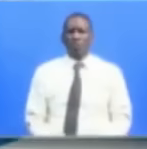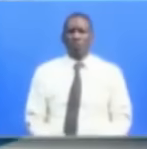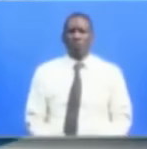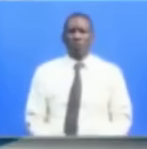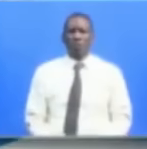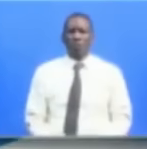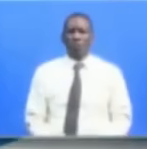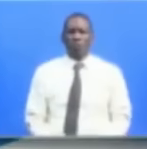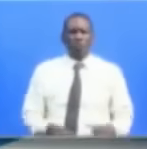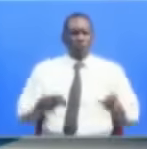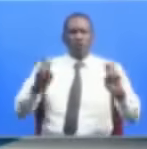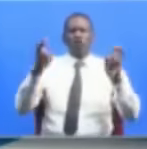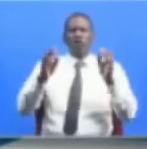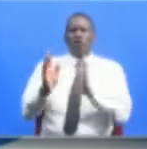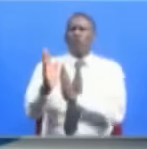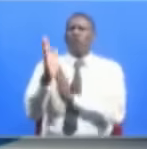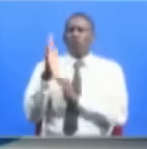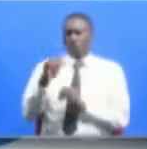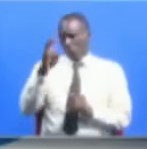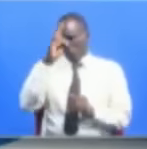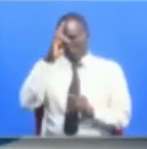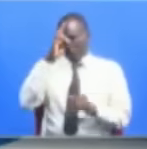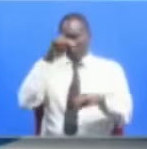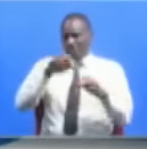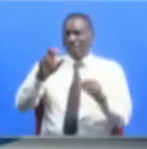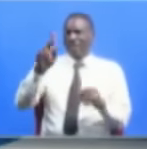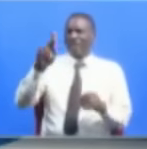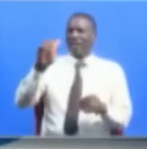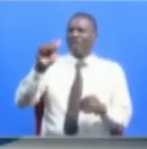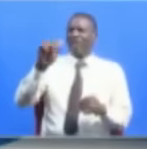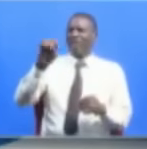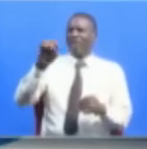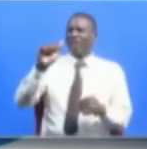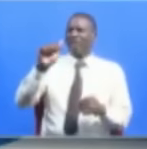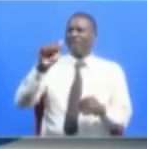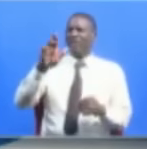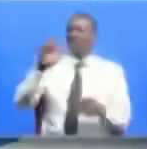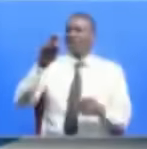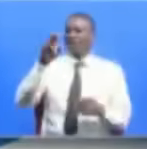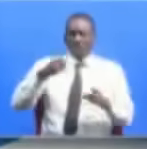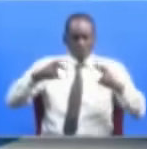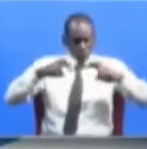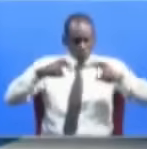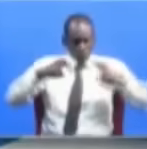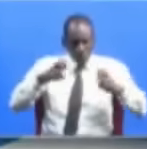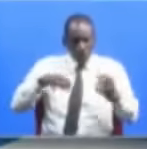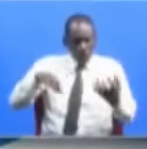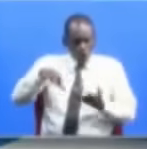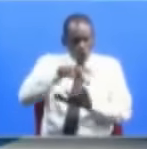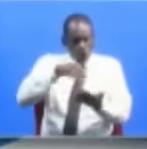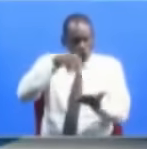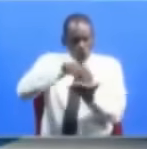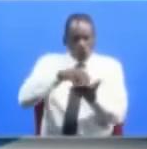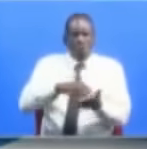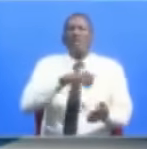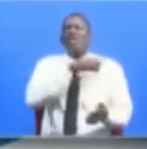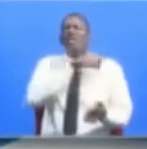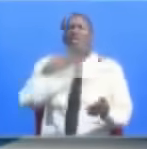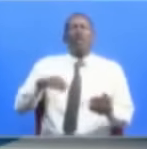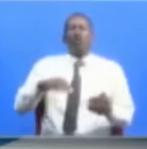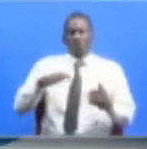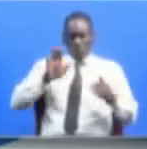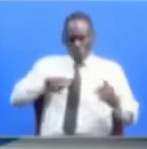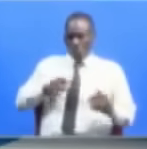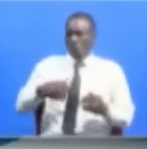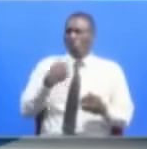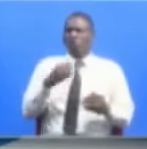Staying with matters of security, police in Kasarani are investigating a bizarre incident, the murder of a woman whose body was